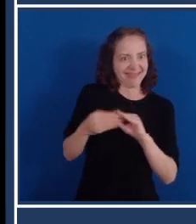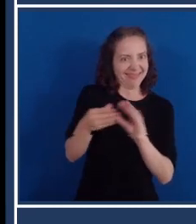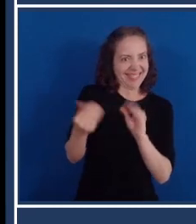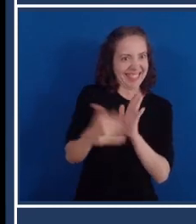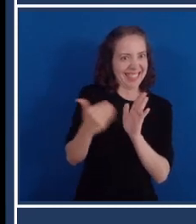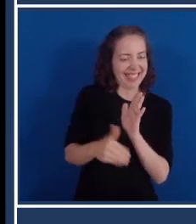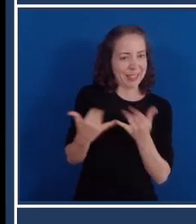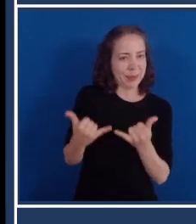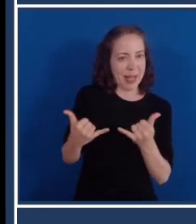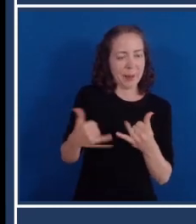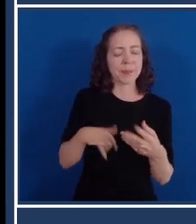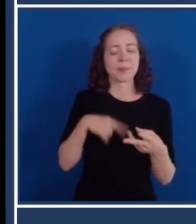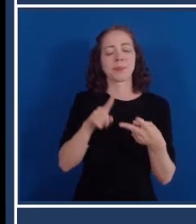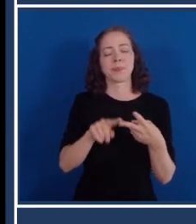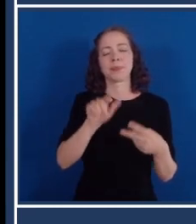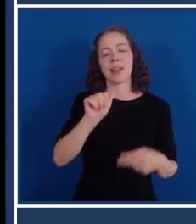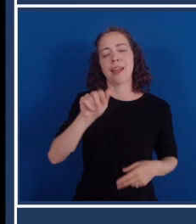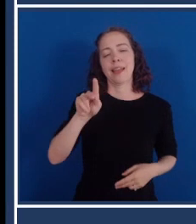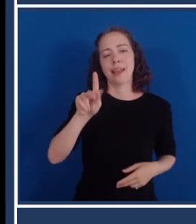is